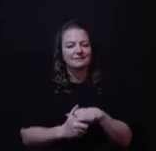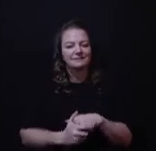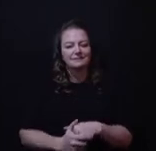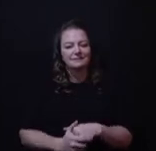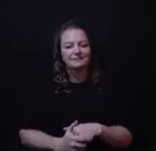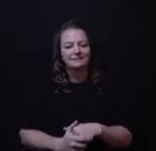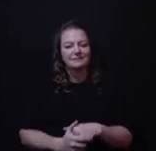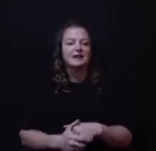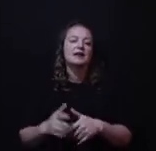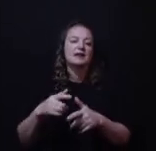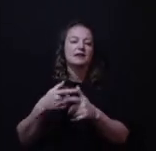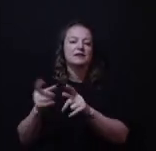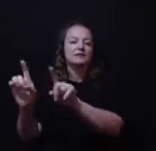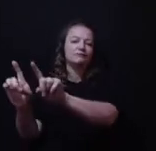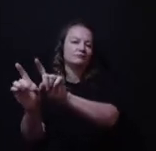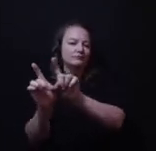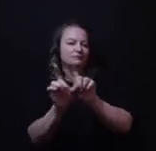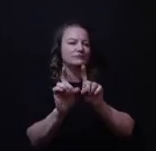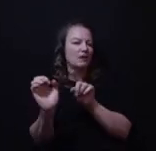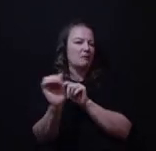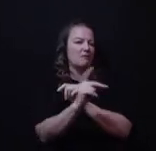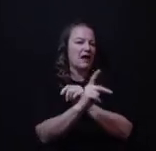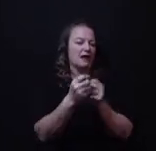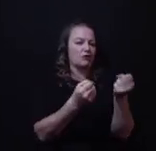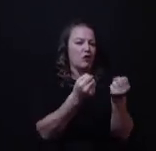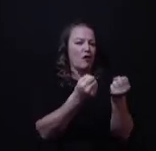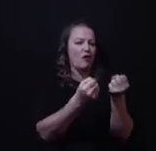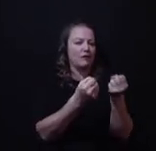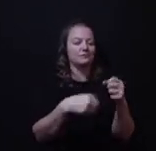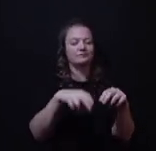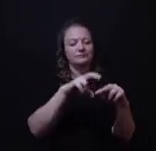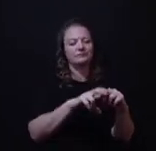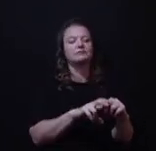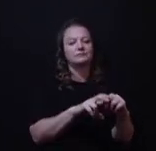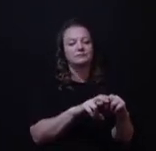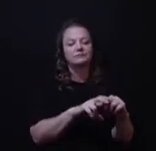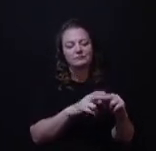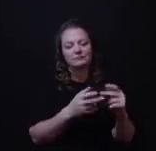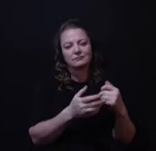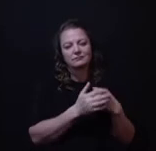I walked him back to the car, set him in the passenger seat,